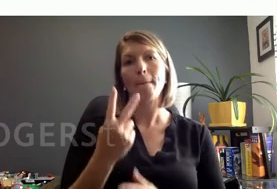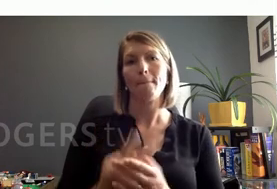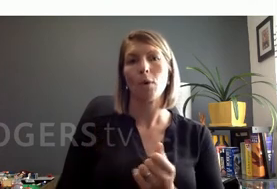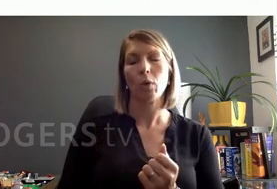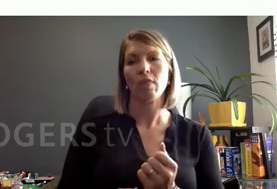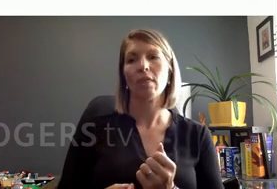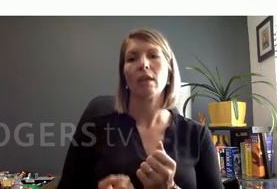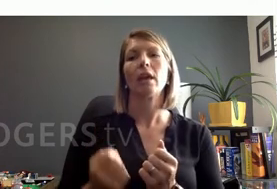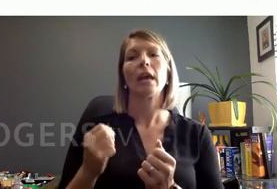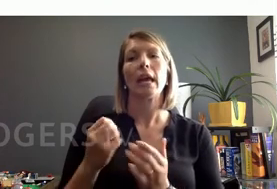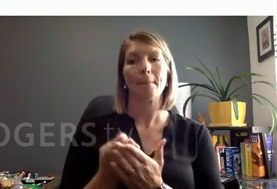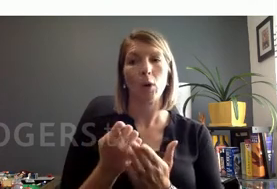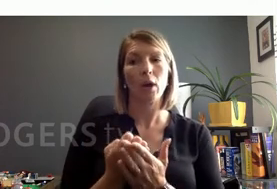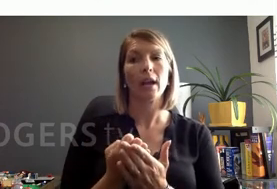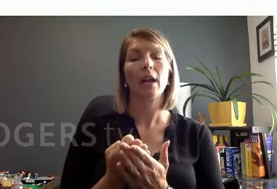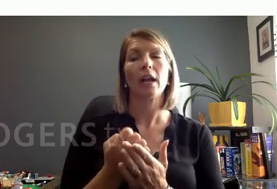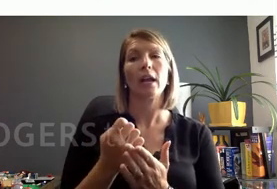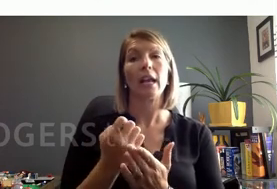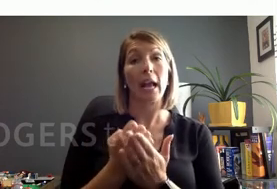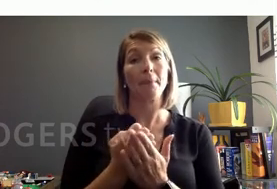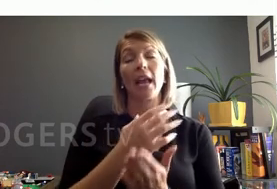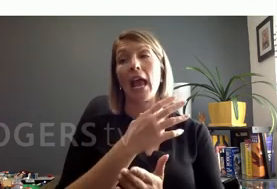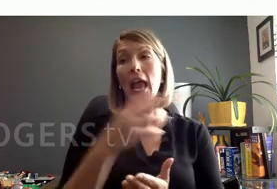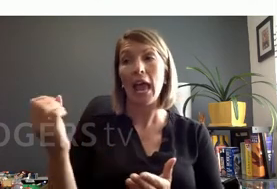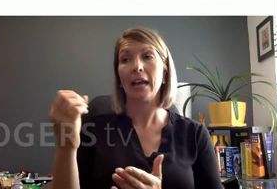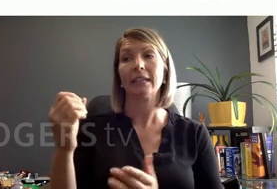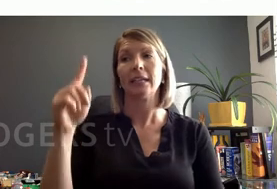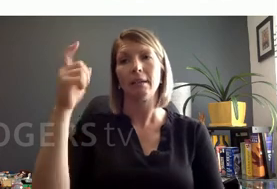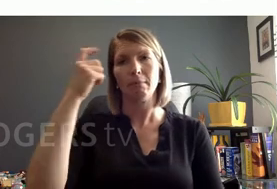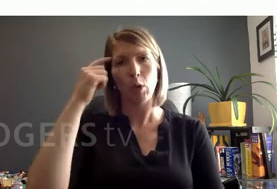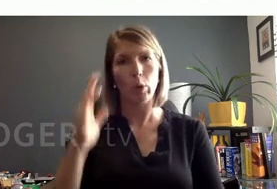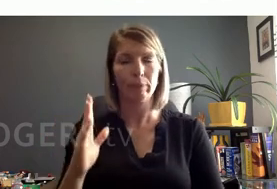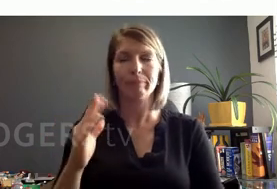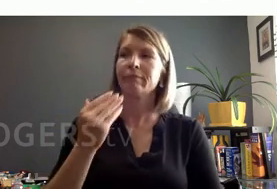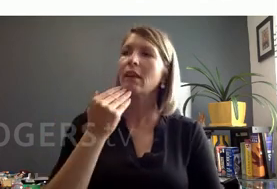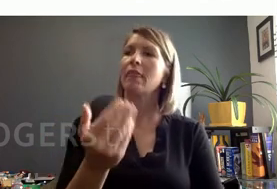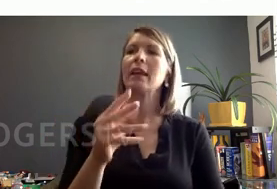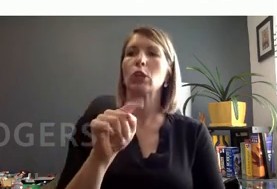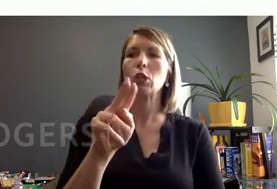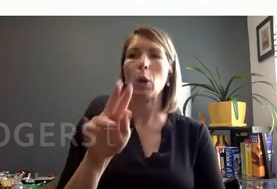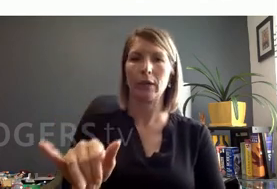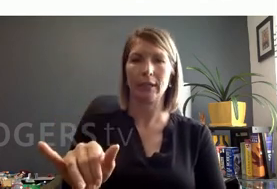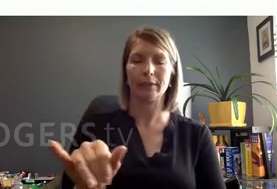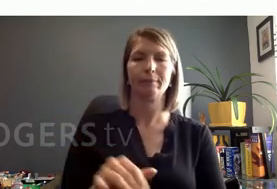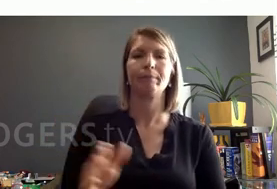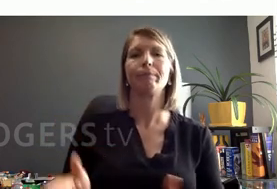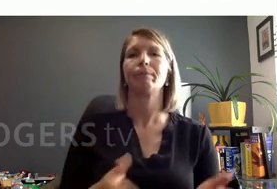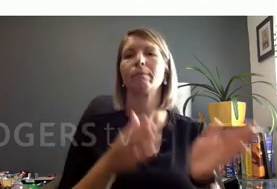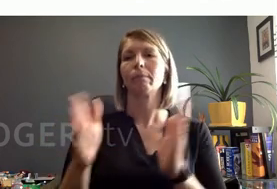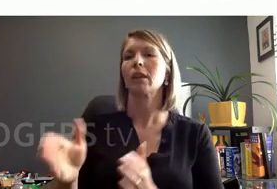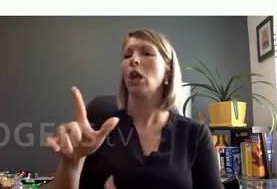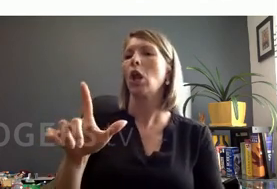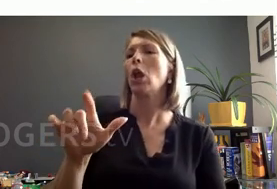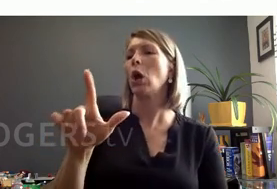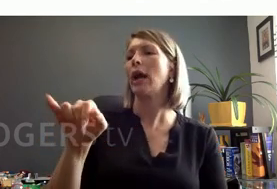Newfoundland economy. Thank you very much, Tony. So Lloydetta, I'd love to hear a bit more about